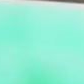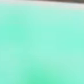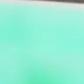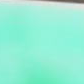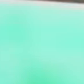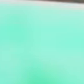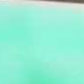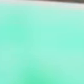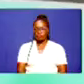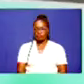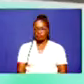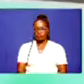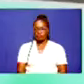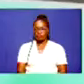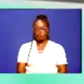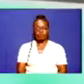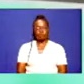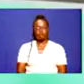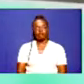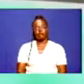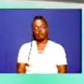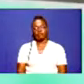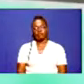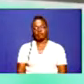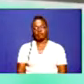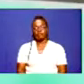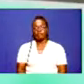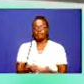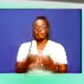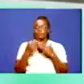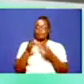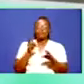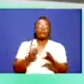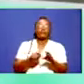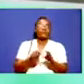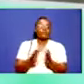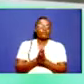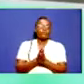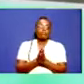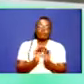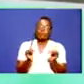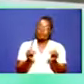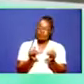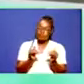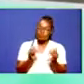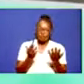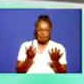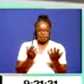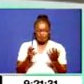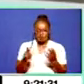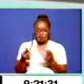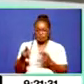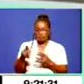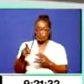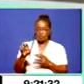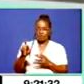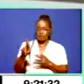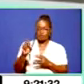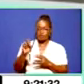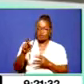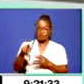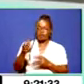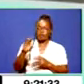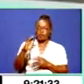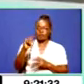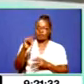Thank you so much for joining us on this episode of Perspective. And tonight we speak matters, technology and the